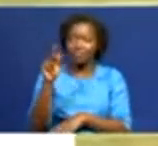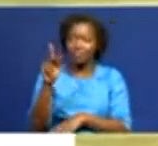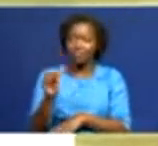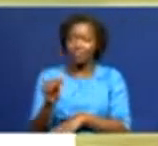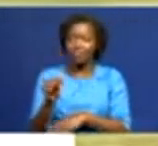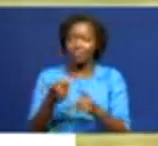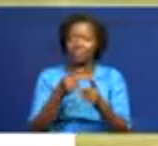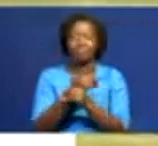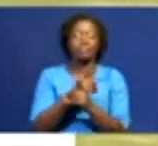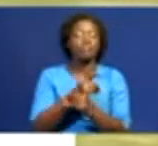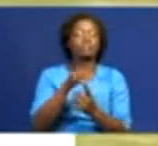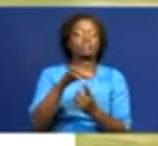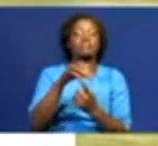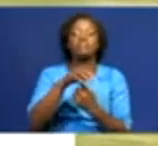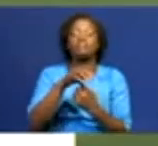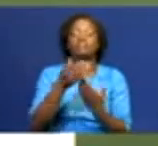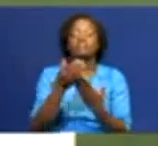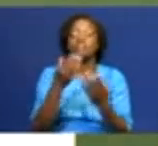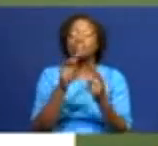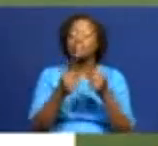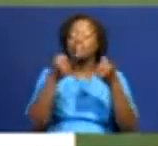of defending their title.